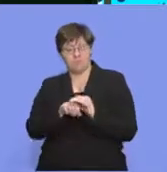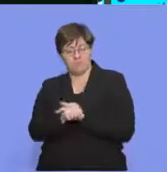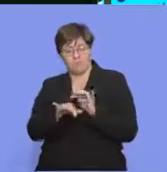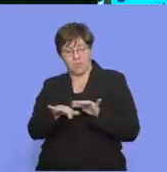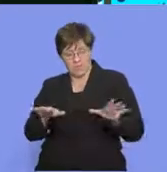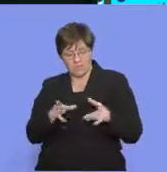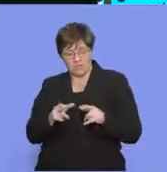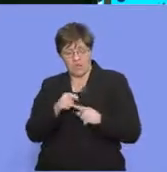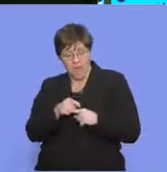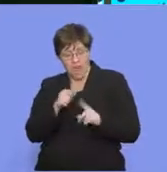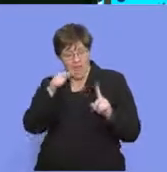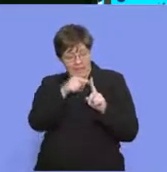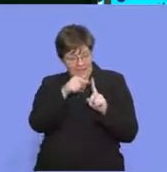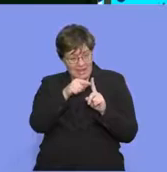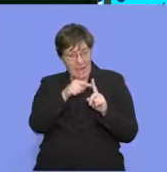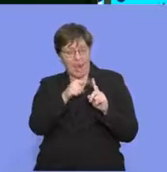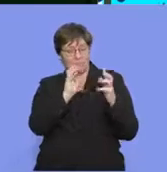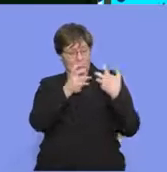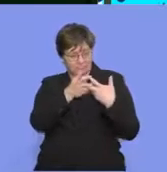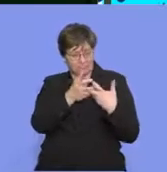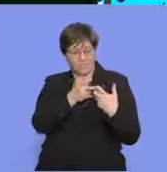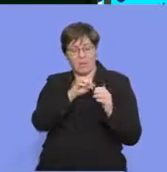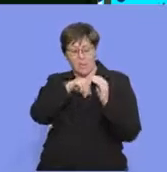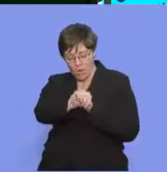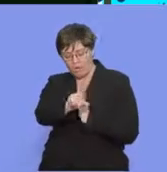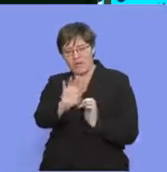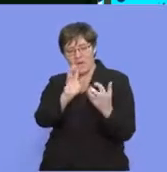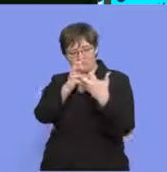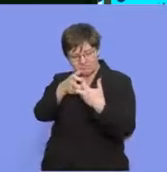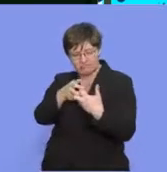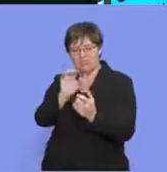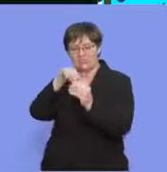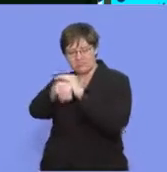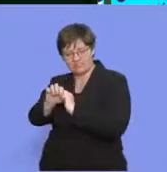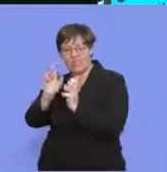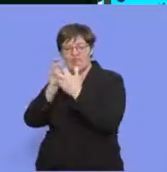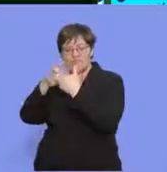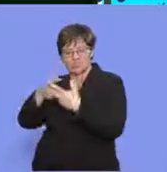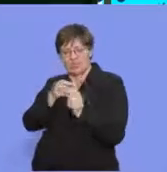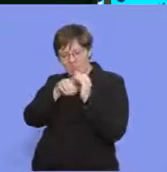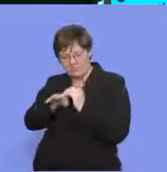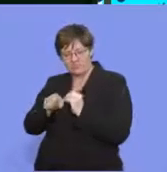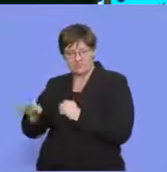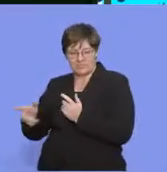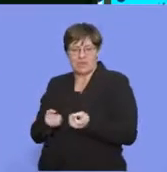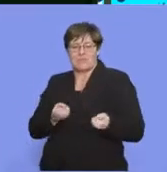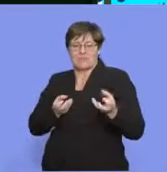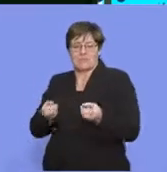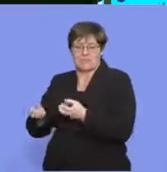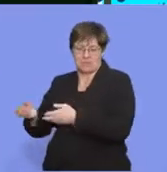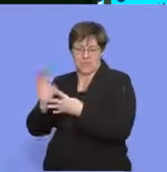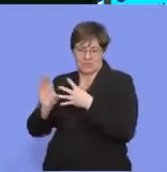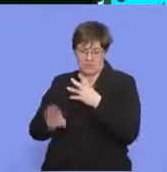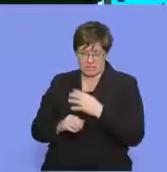offspring in a population with that specific characteristic that are able to survive, and they then reproduce and they would pass on